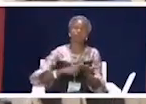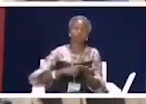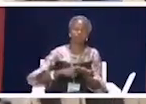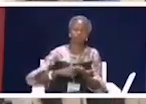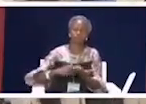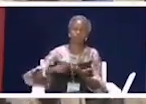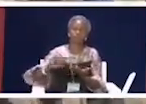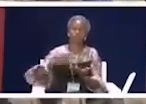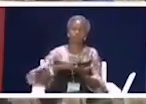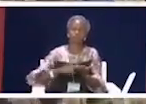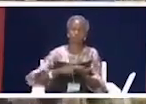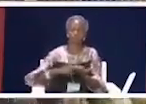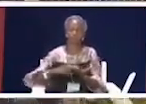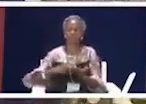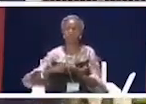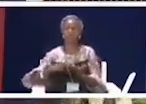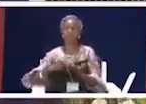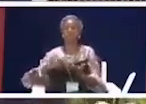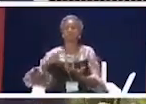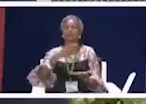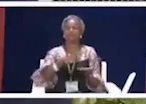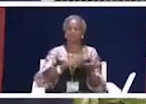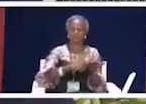Holy, holy, holy.